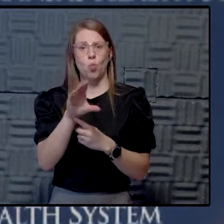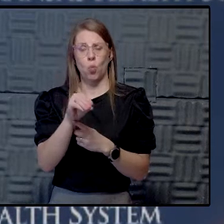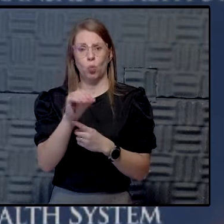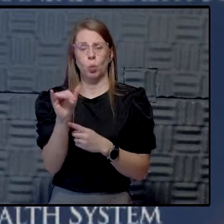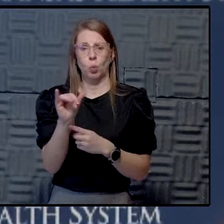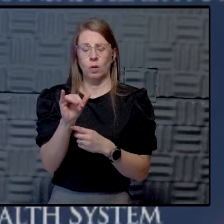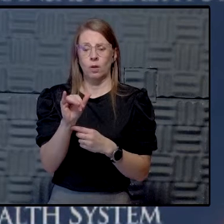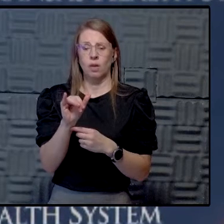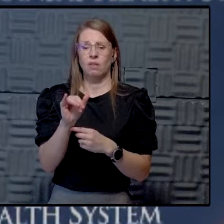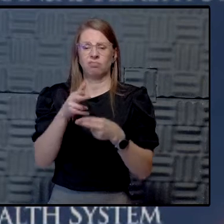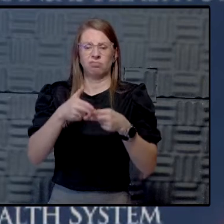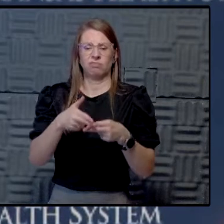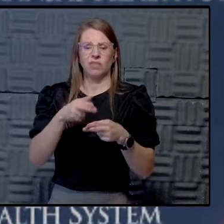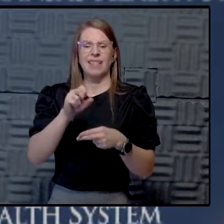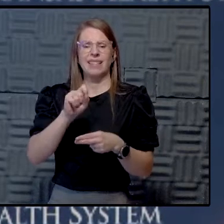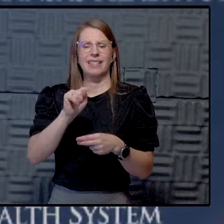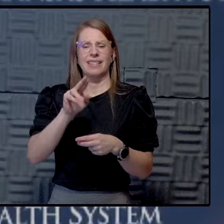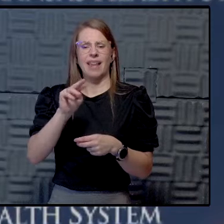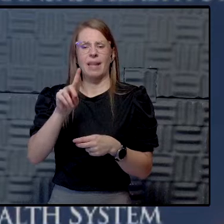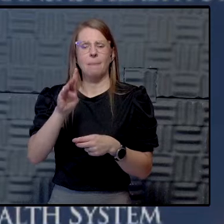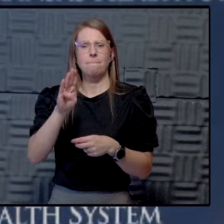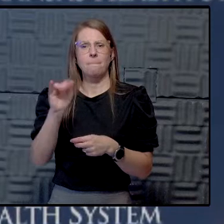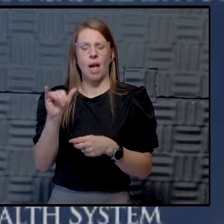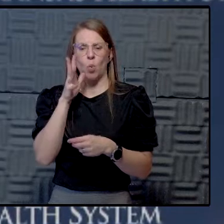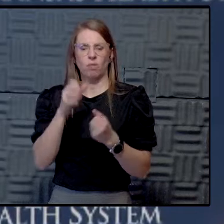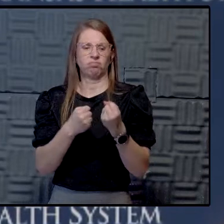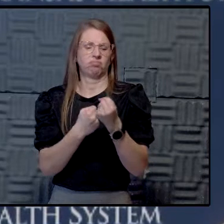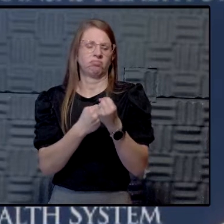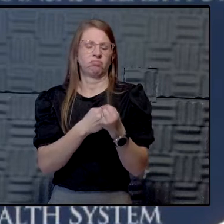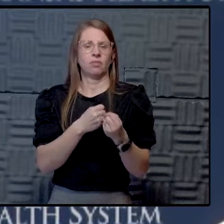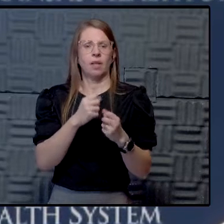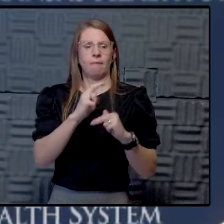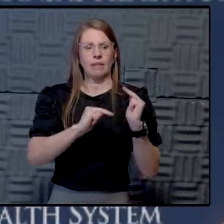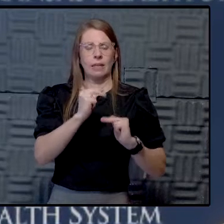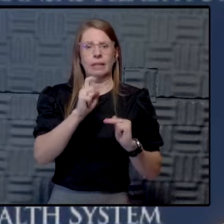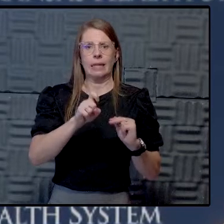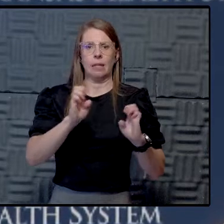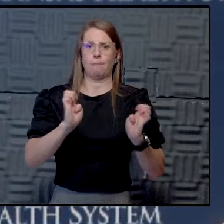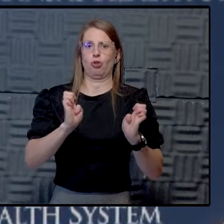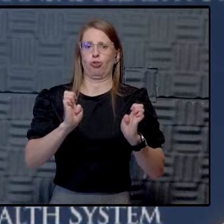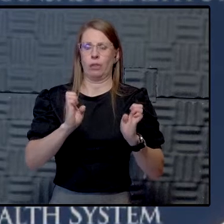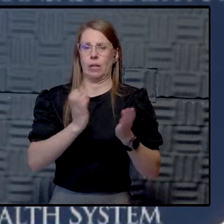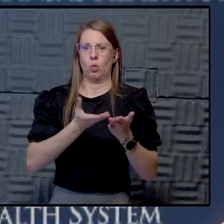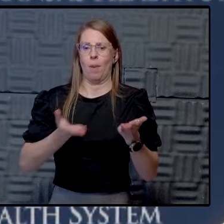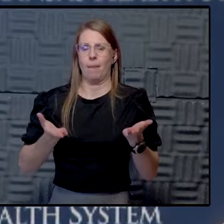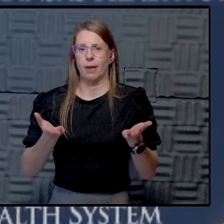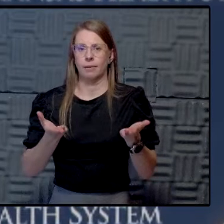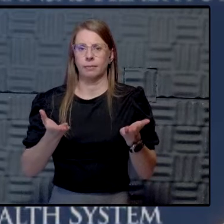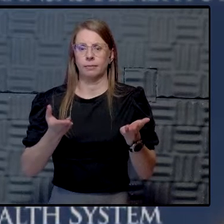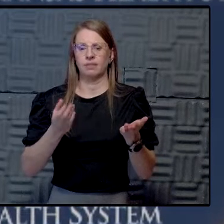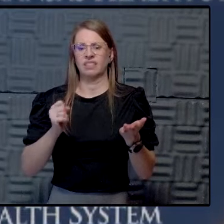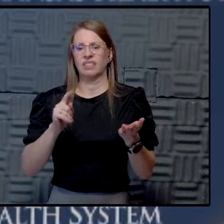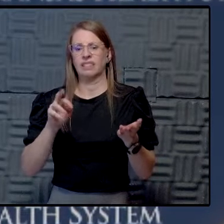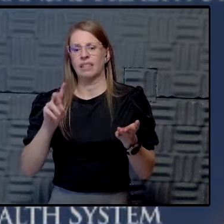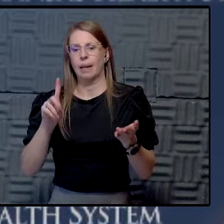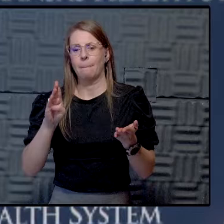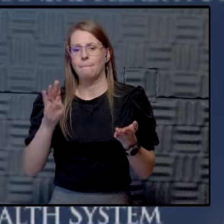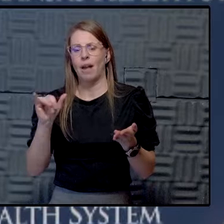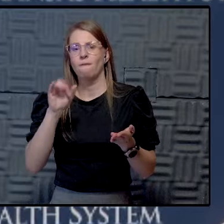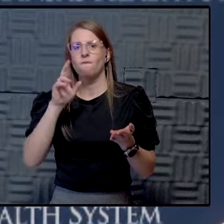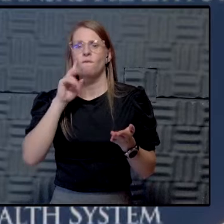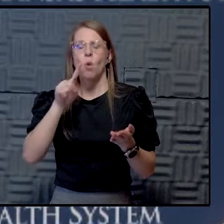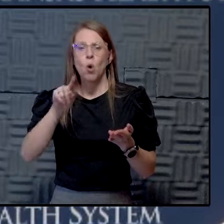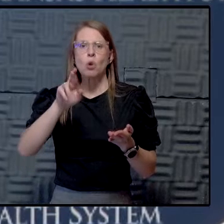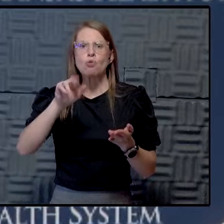will do standbys and assist facilities that need emergency equipment just on standby for those